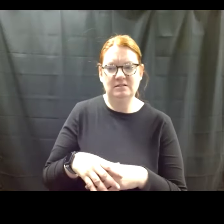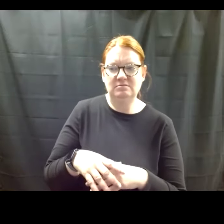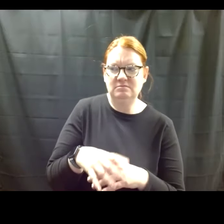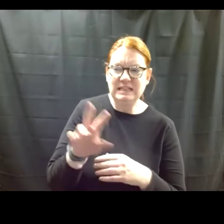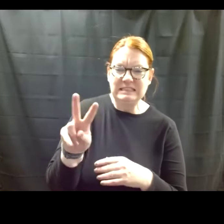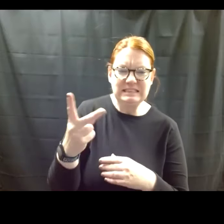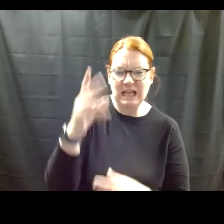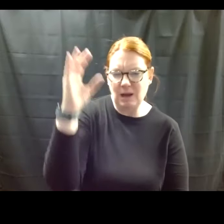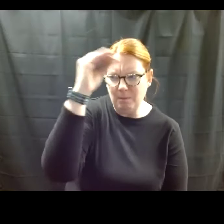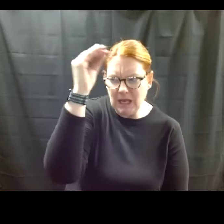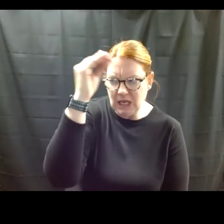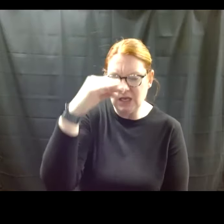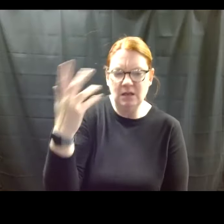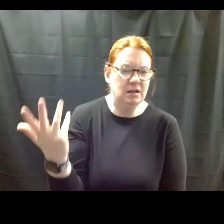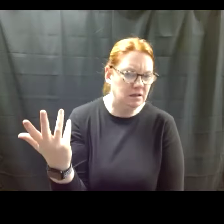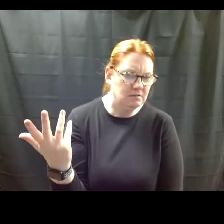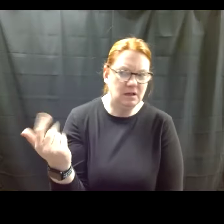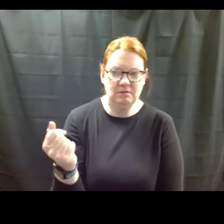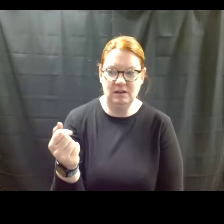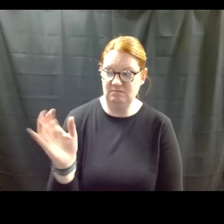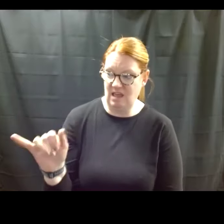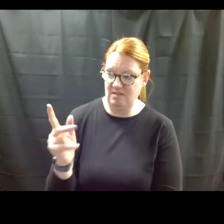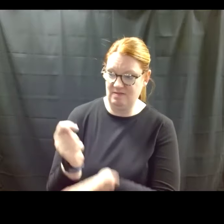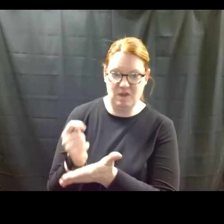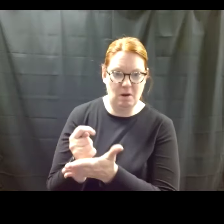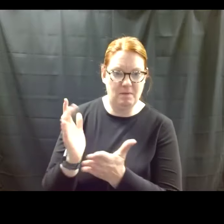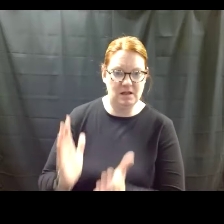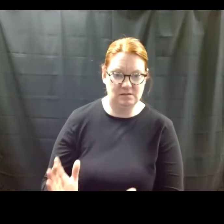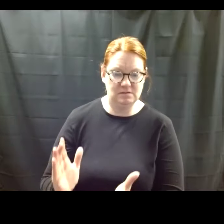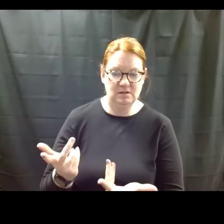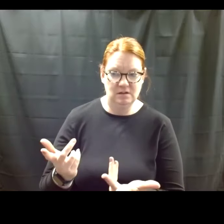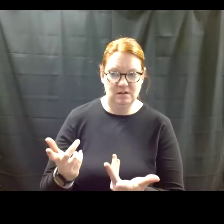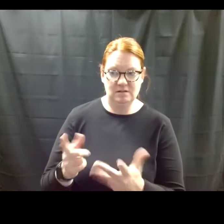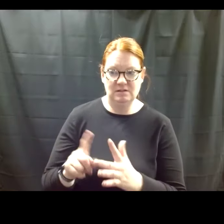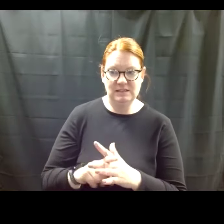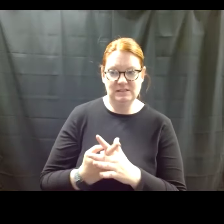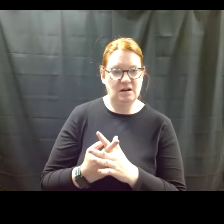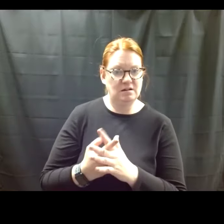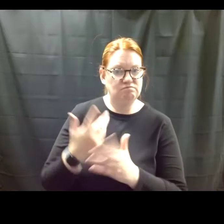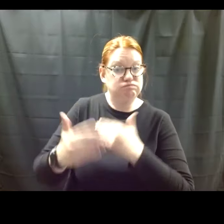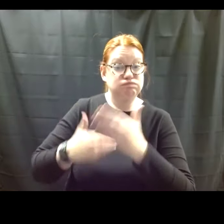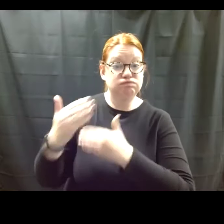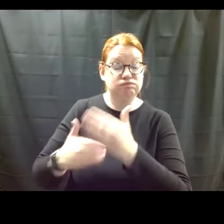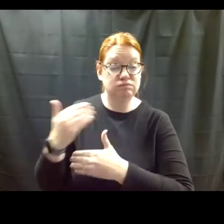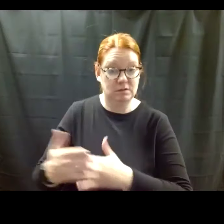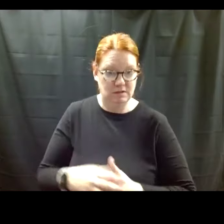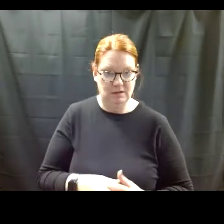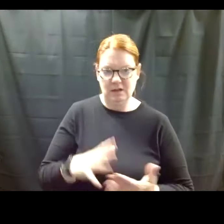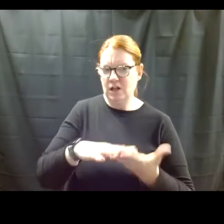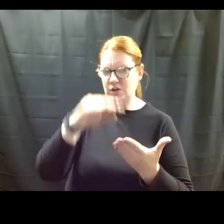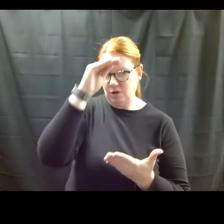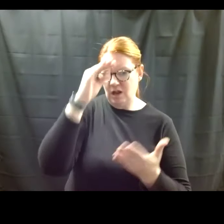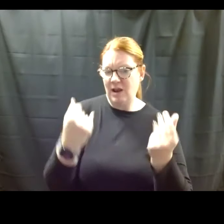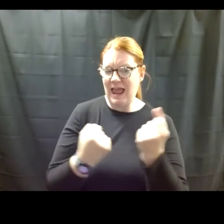opinion basically on that therapist, and things really started growing with her. So, learning how to advocate